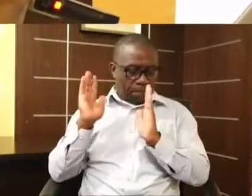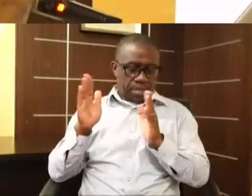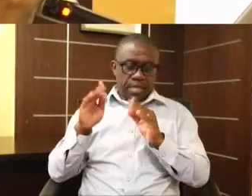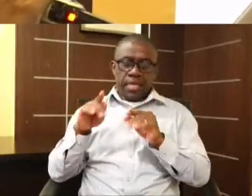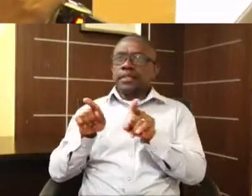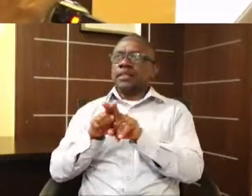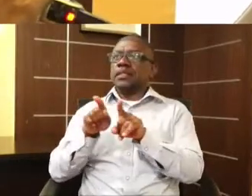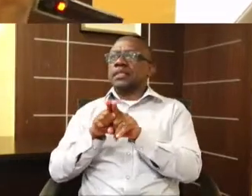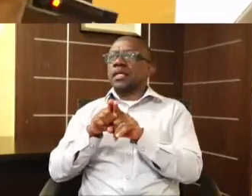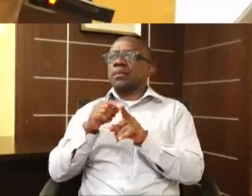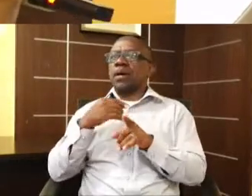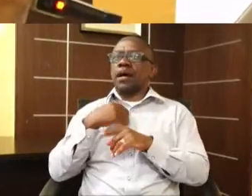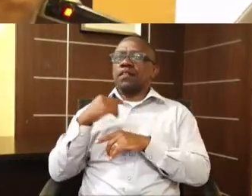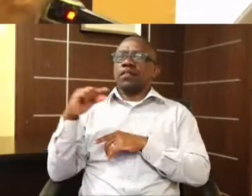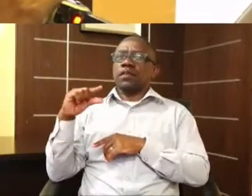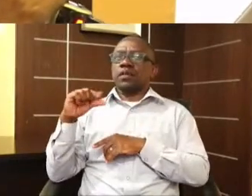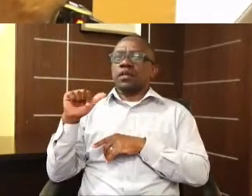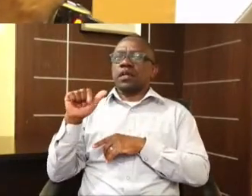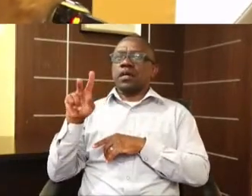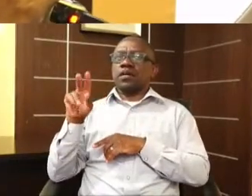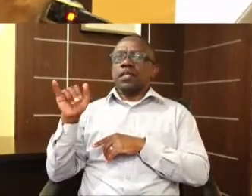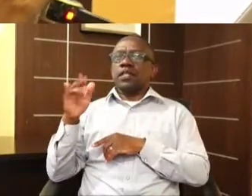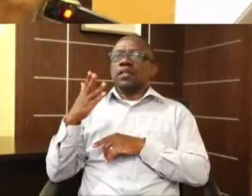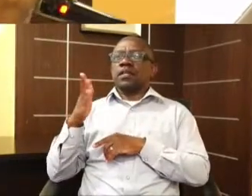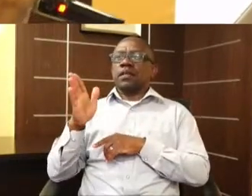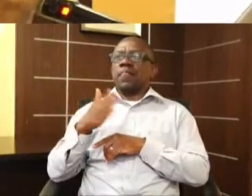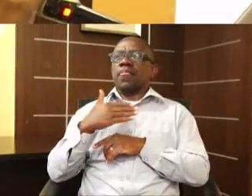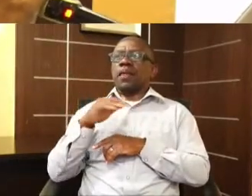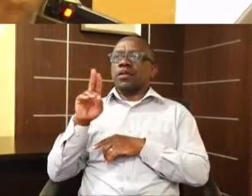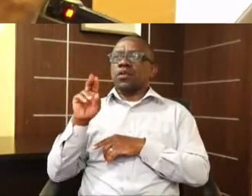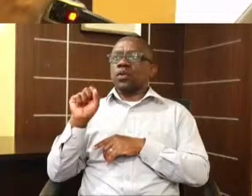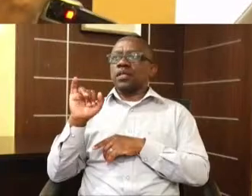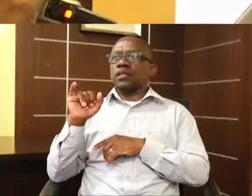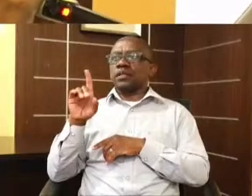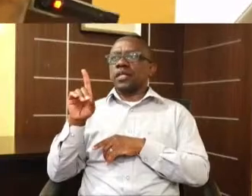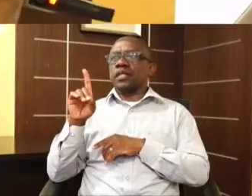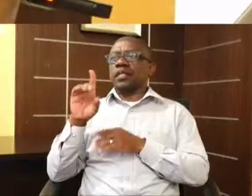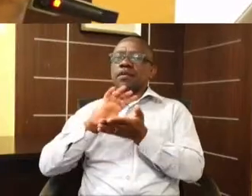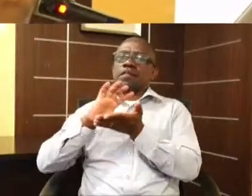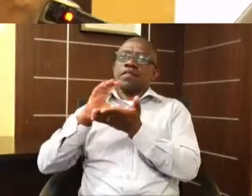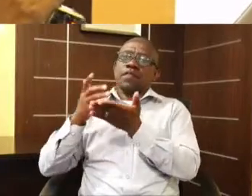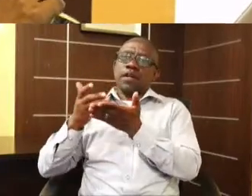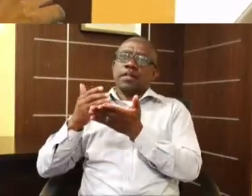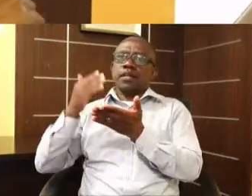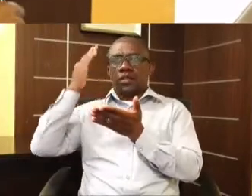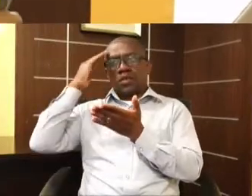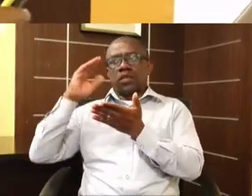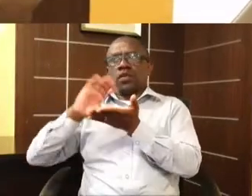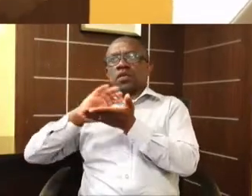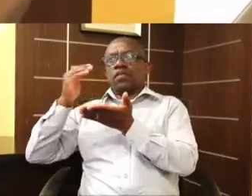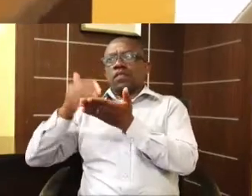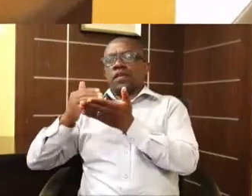they are Gavi funded, USAID funded. Again, funding is the thing. Yeah.